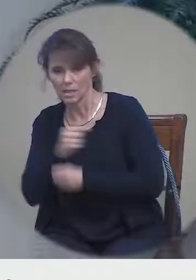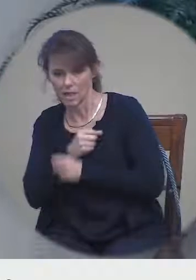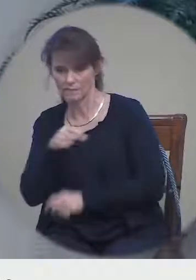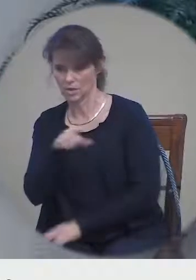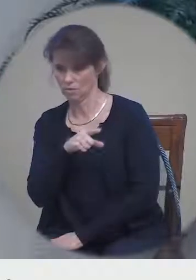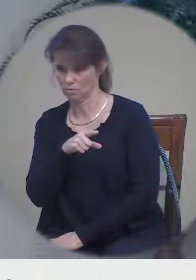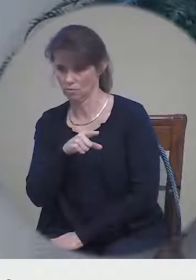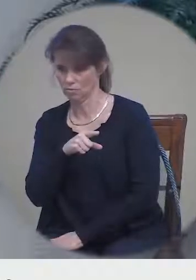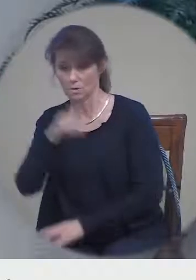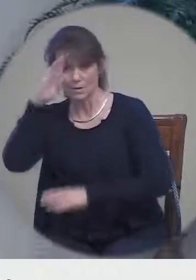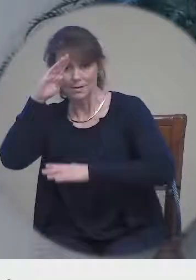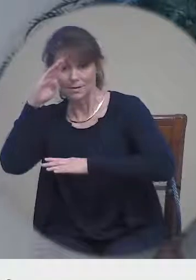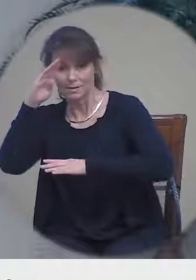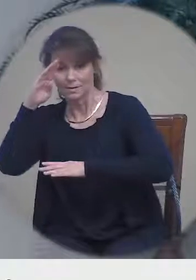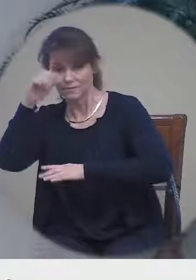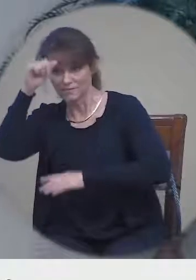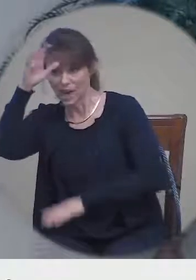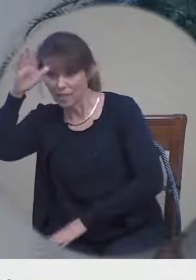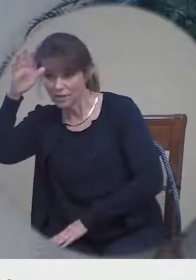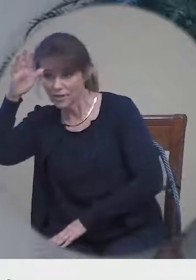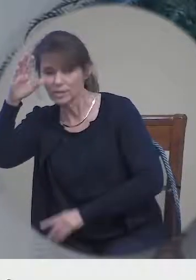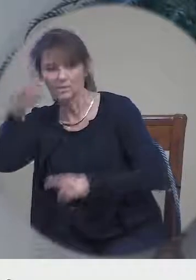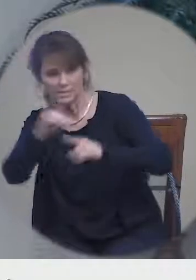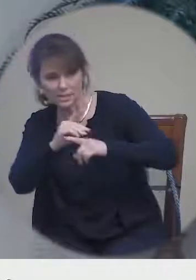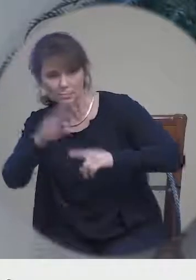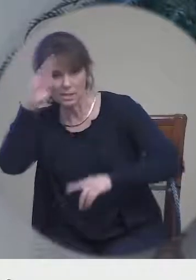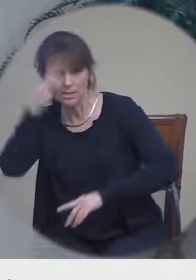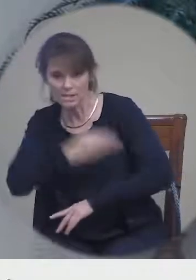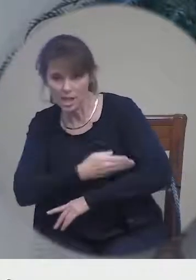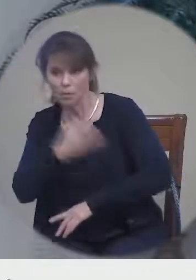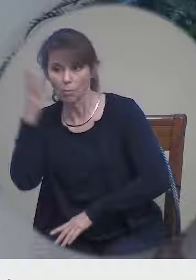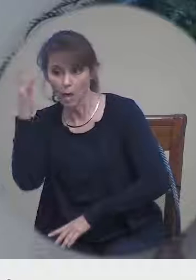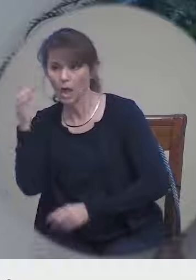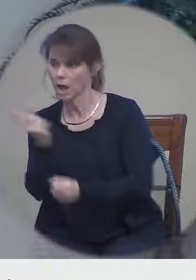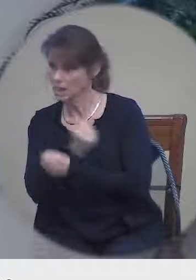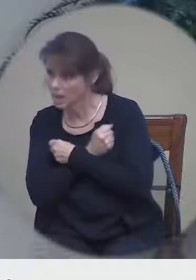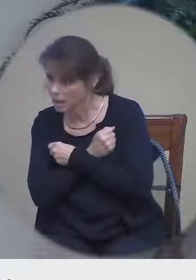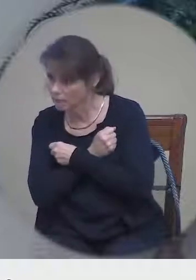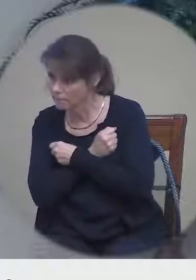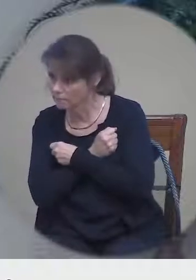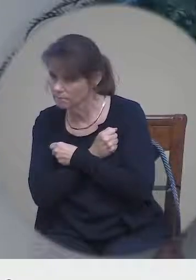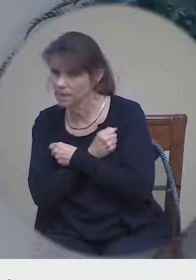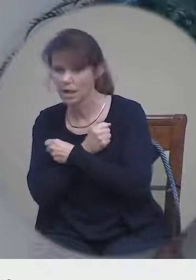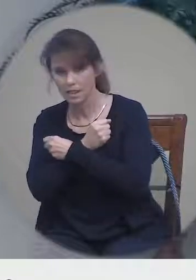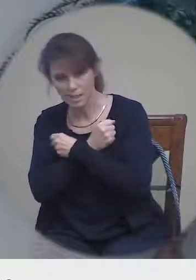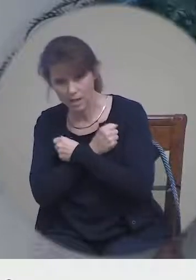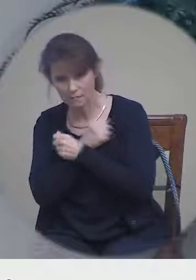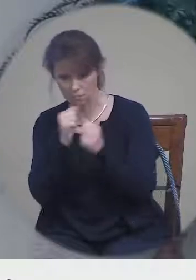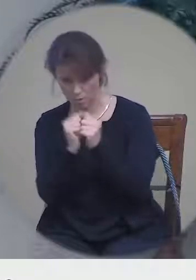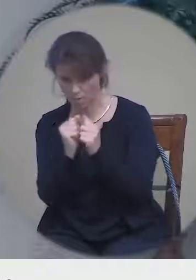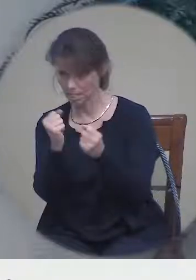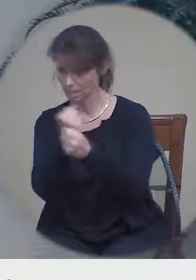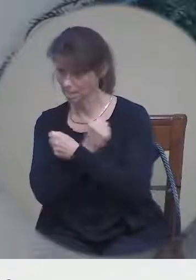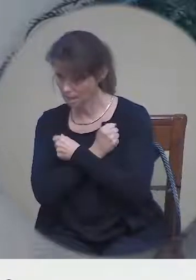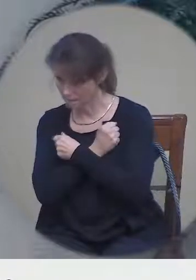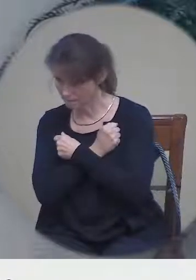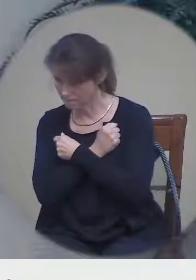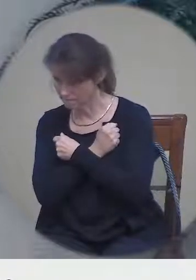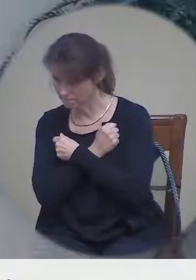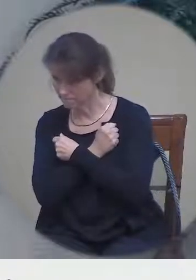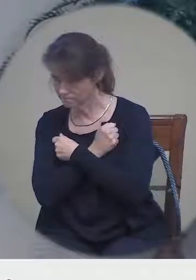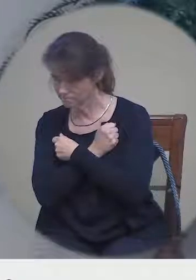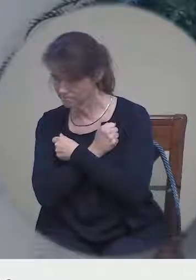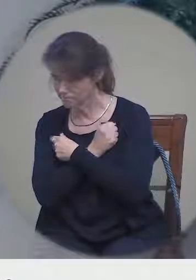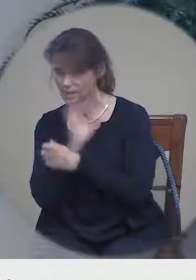chasten? With parenthood comes that responsibility. And with love